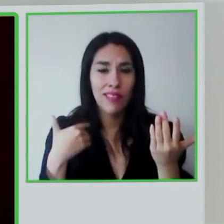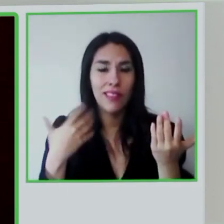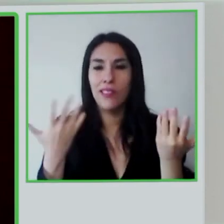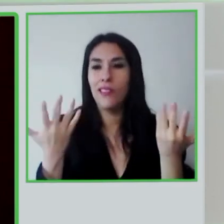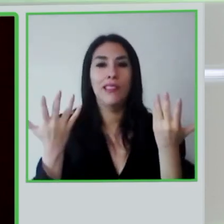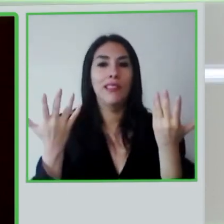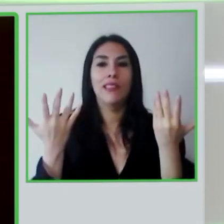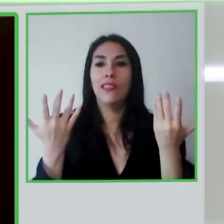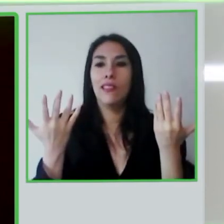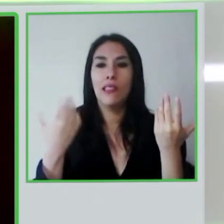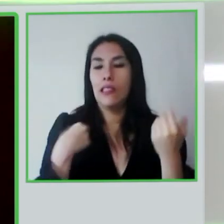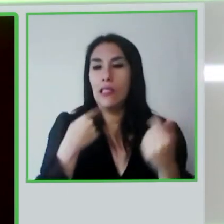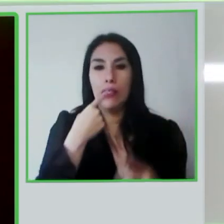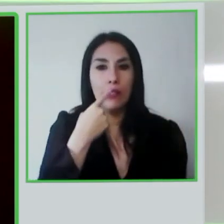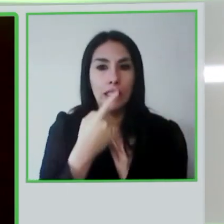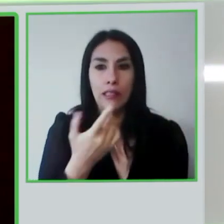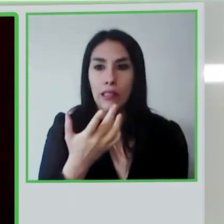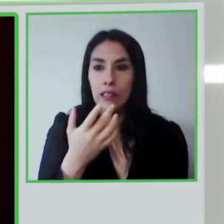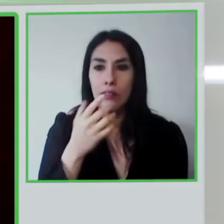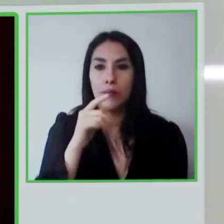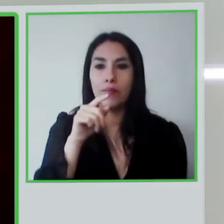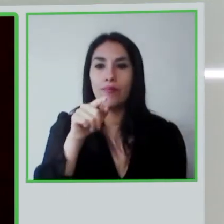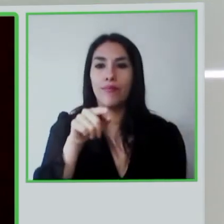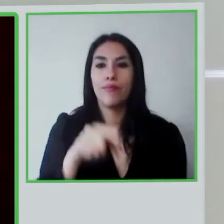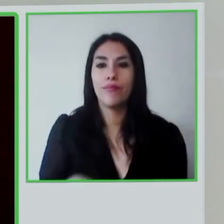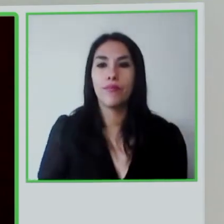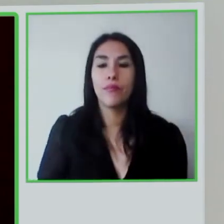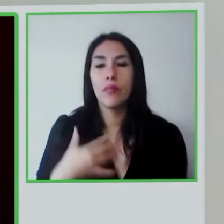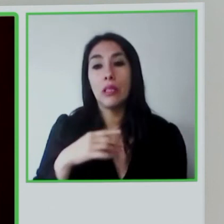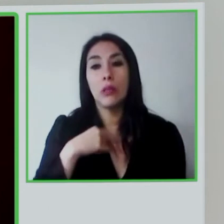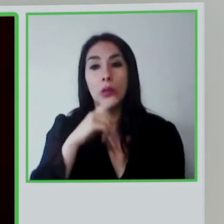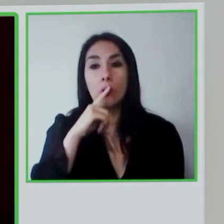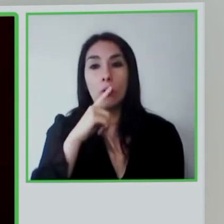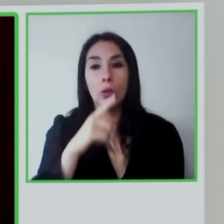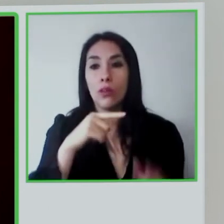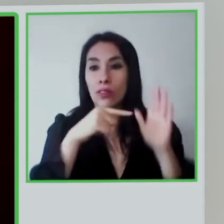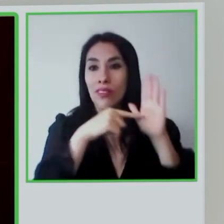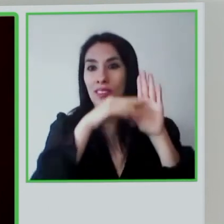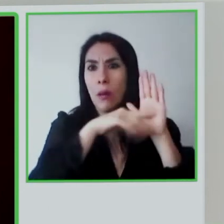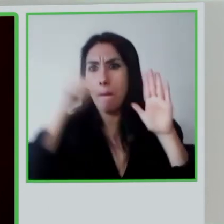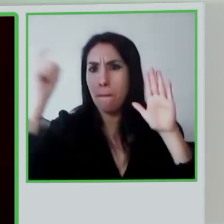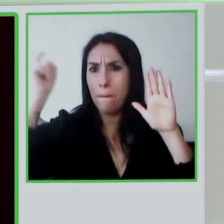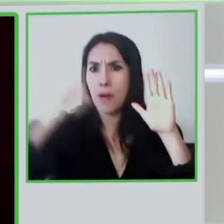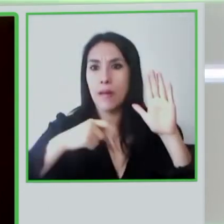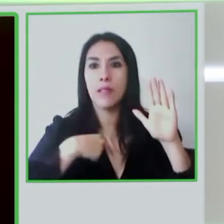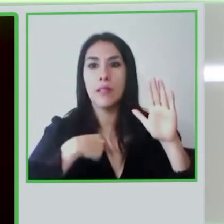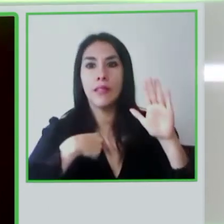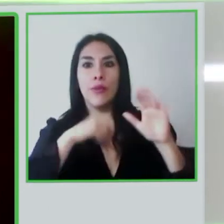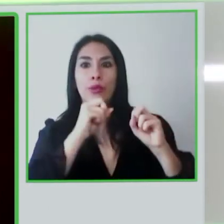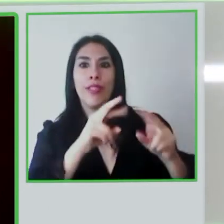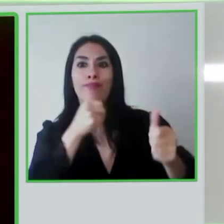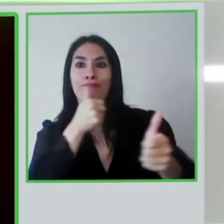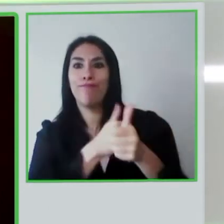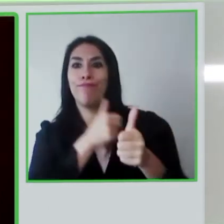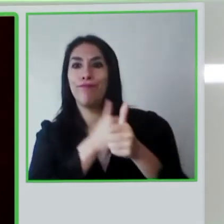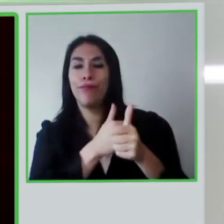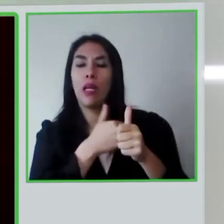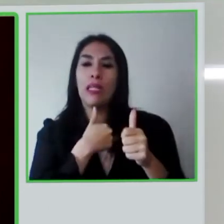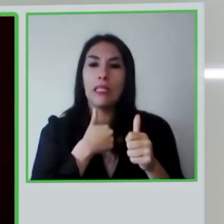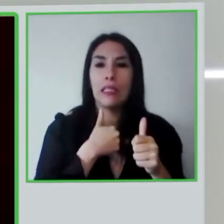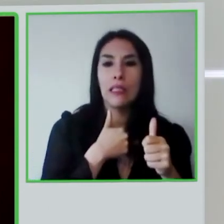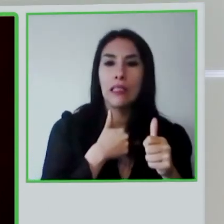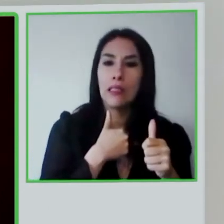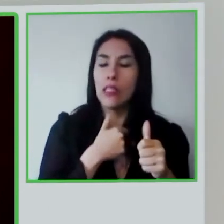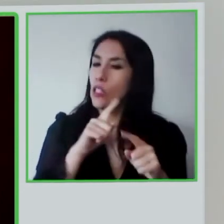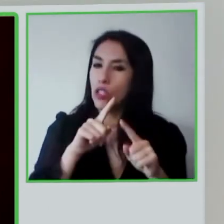So we need to treat others fairly, not because it's an obligation because of the law. We need to